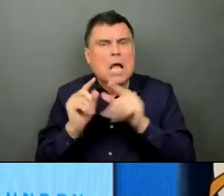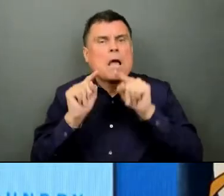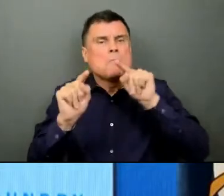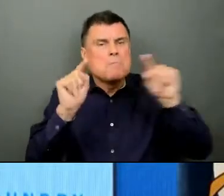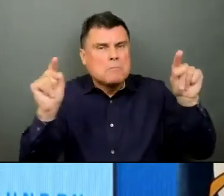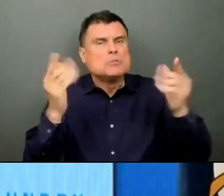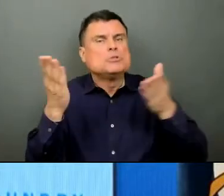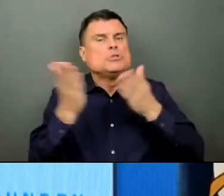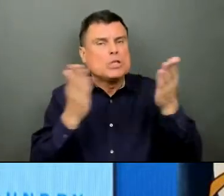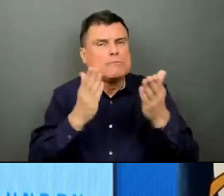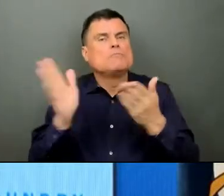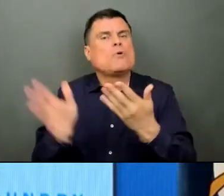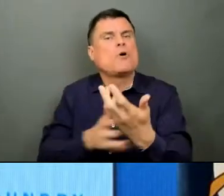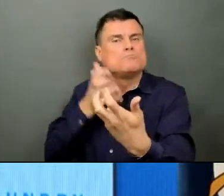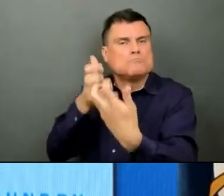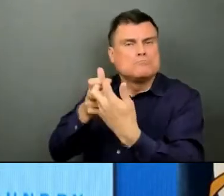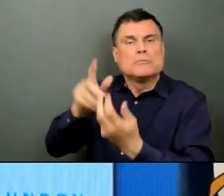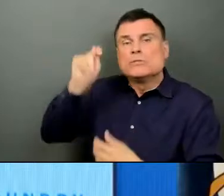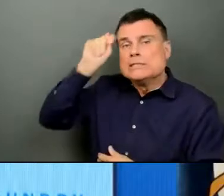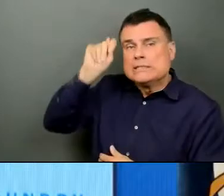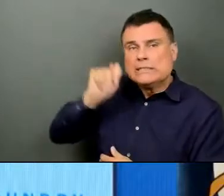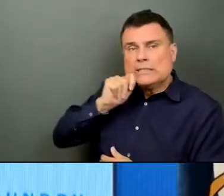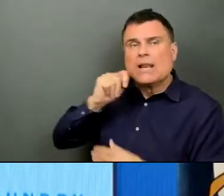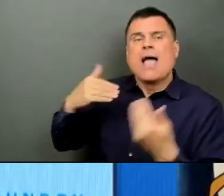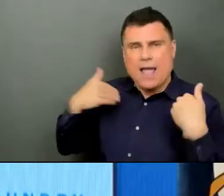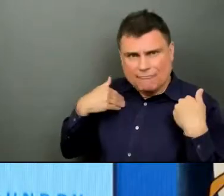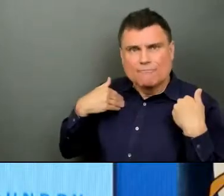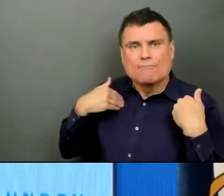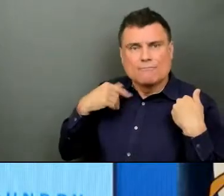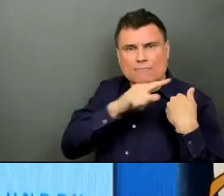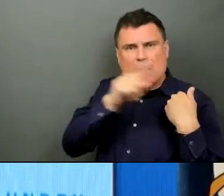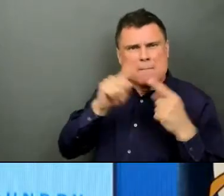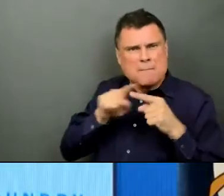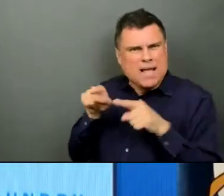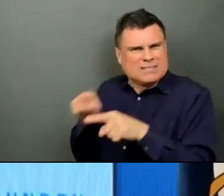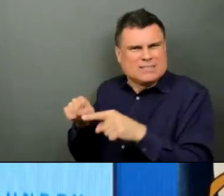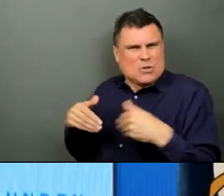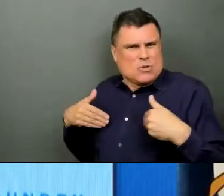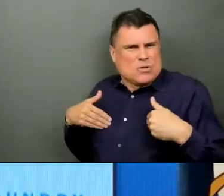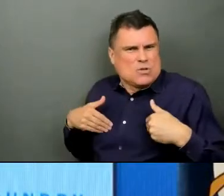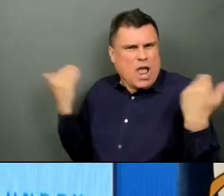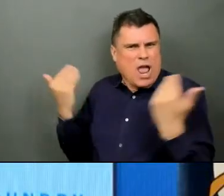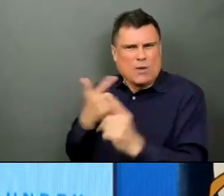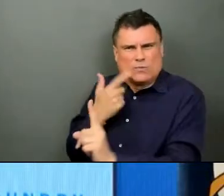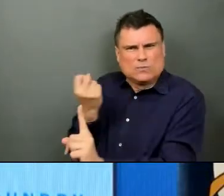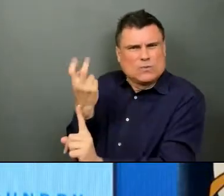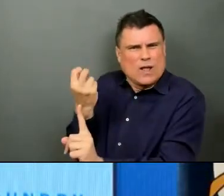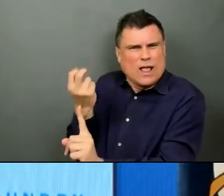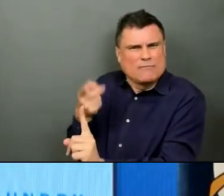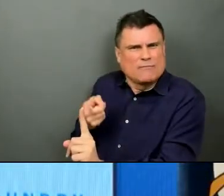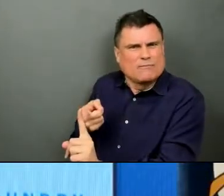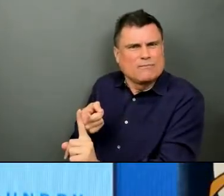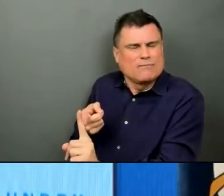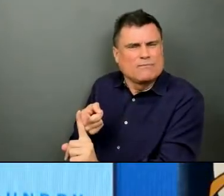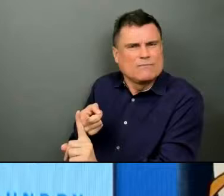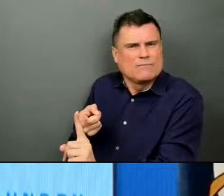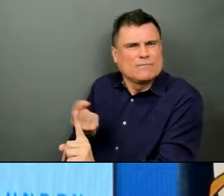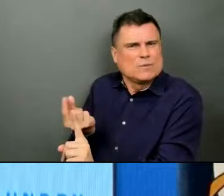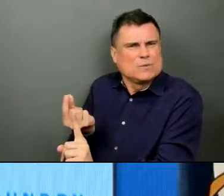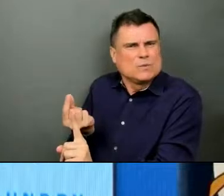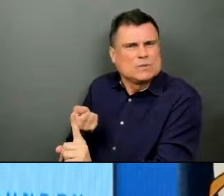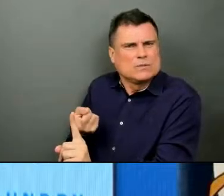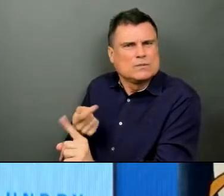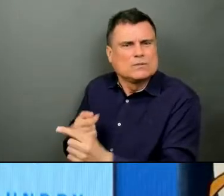and they don't see a space for their kid? That it's as young as that there was someone as young as